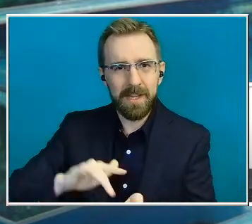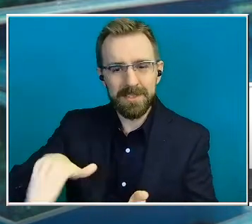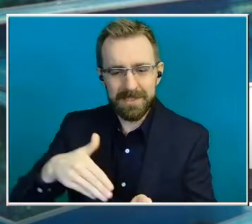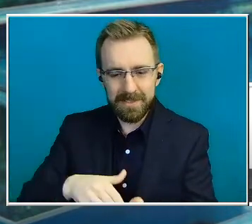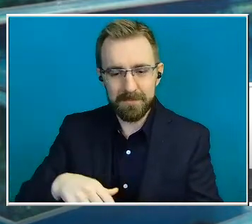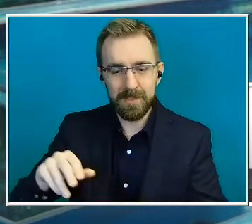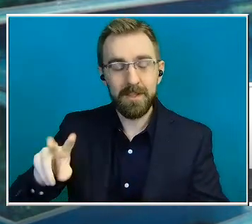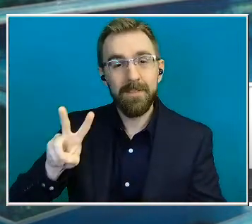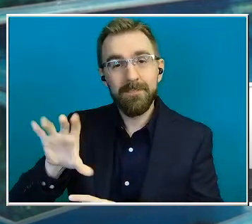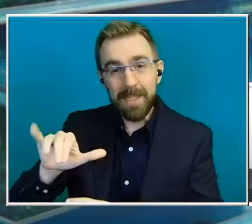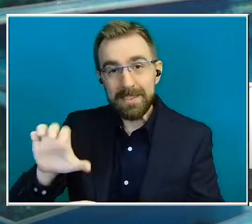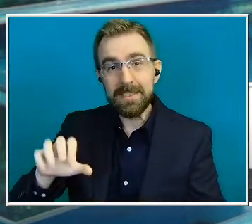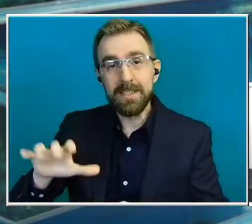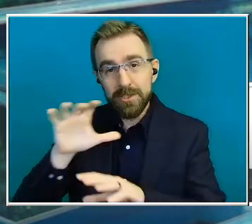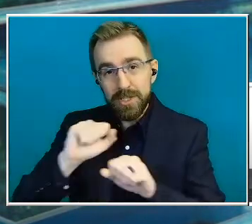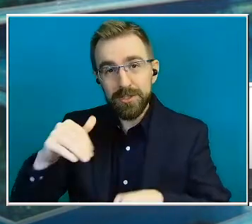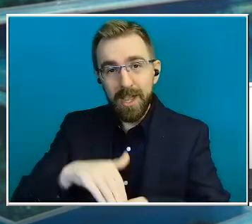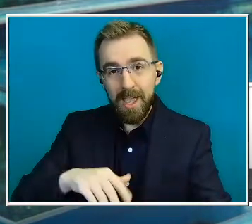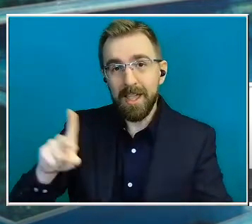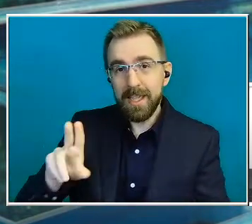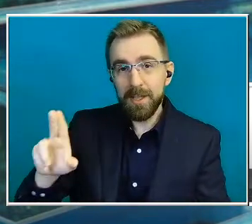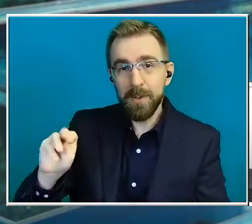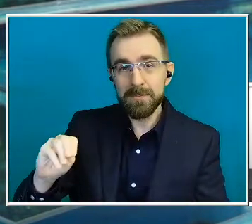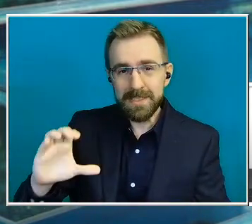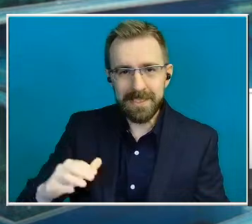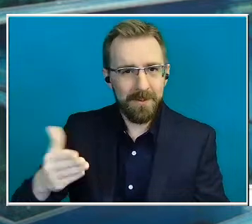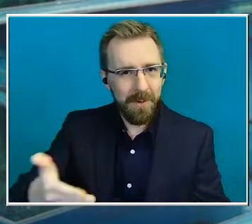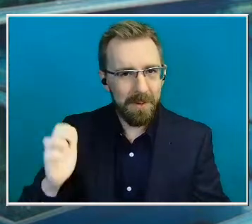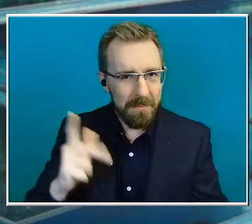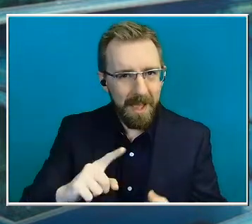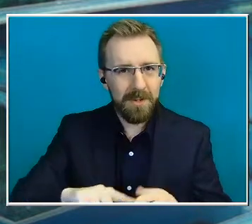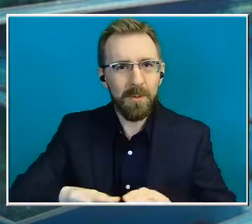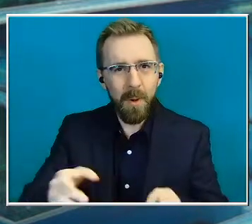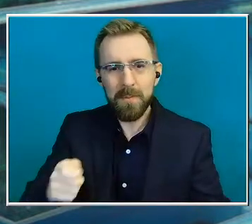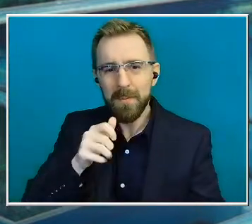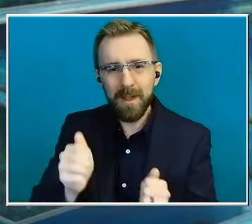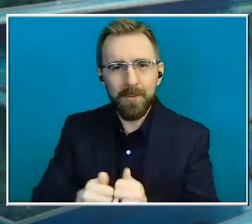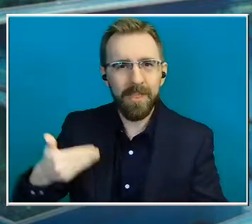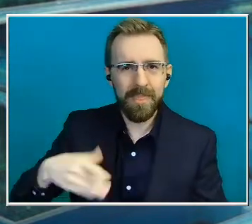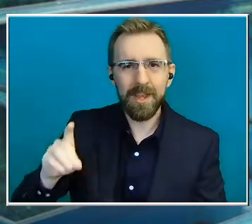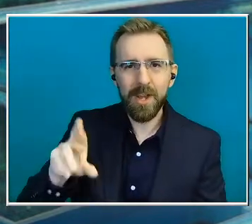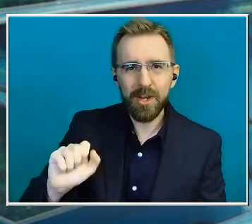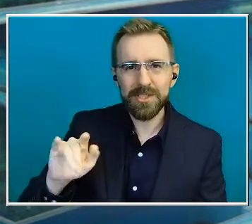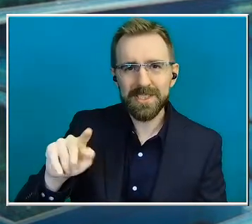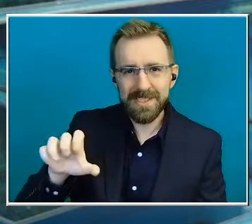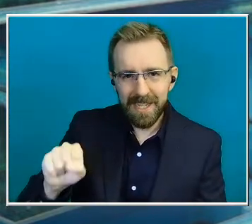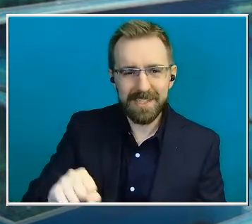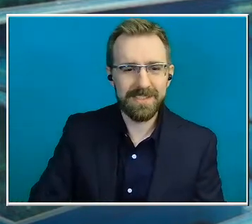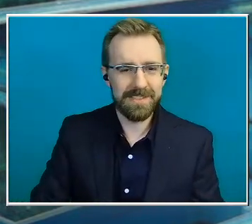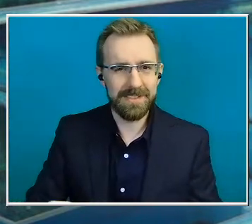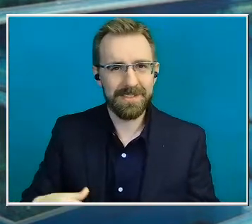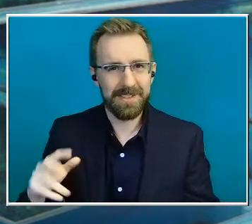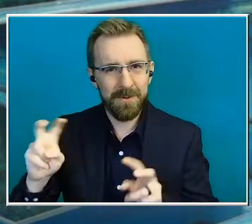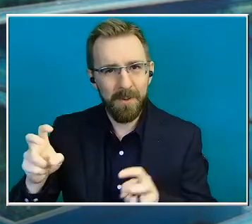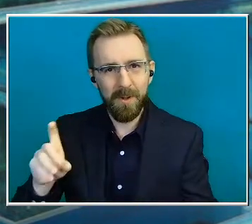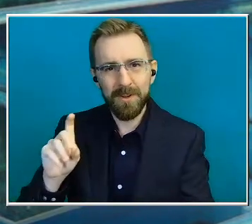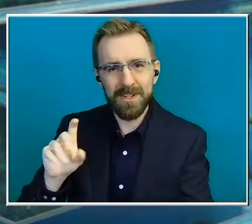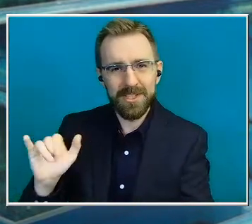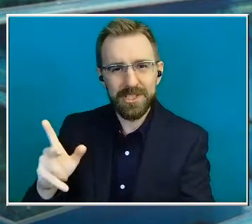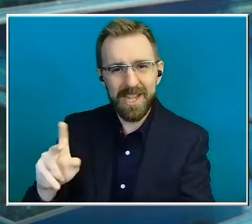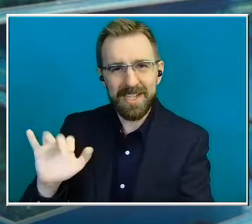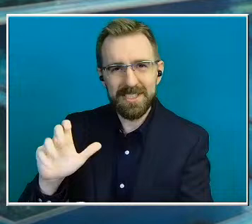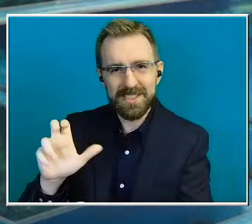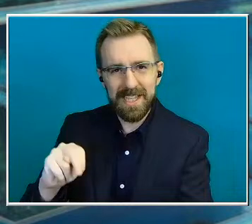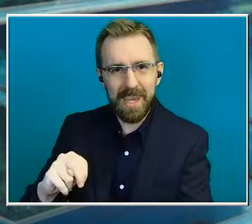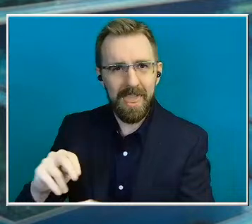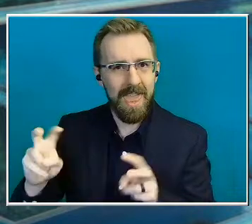Center. Welcome back to Open Mics with Dr. Stites. To quote Jack Nicholson, I'm back. Have you